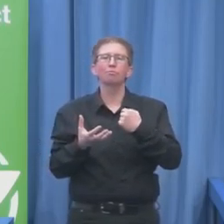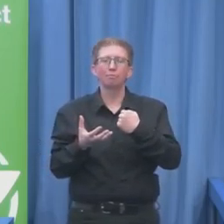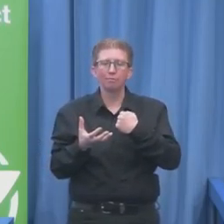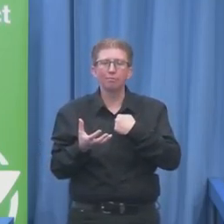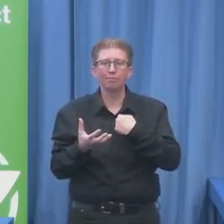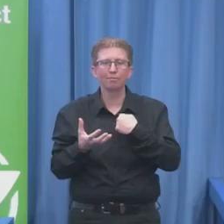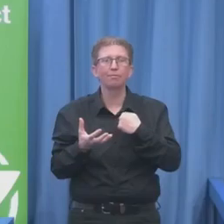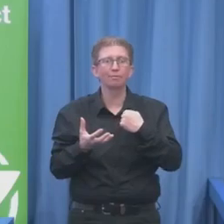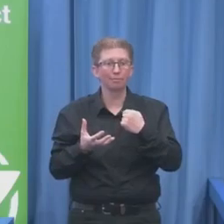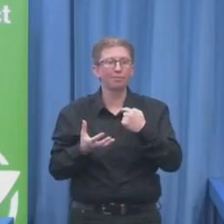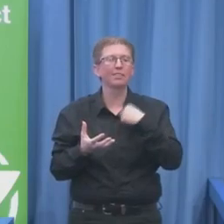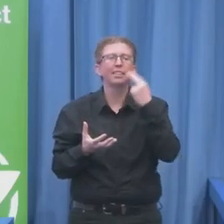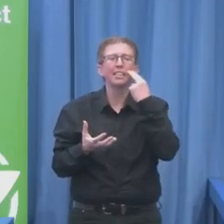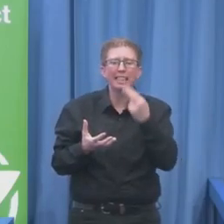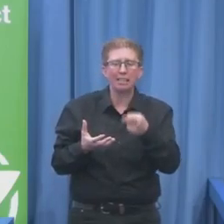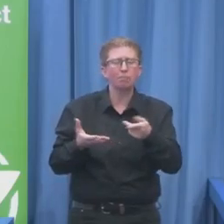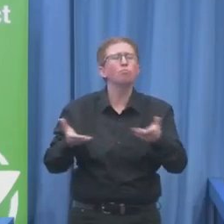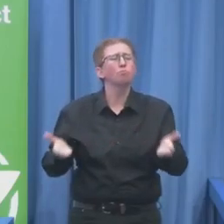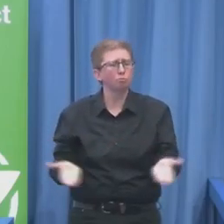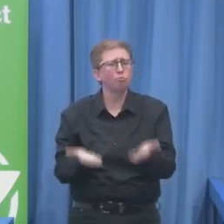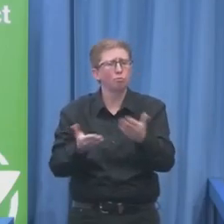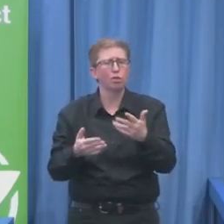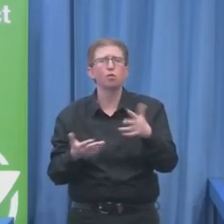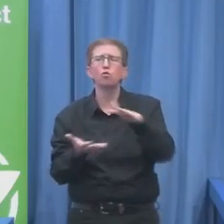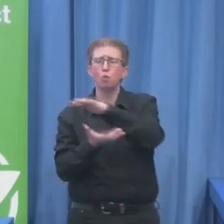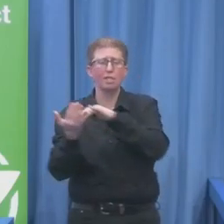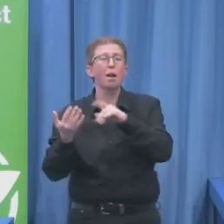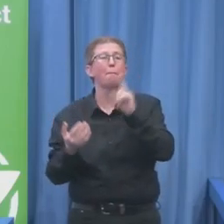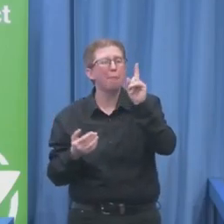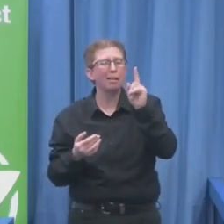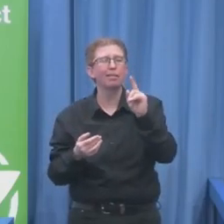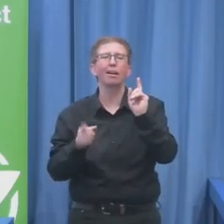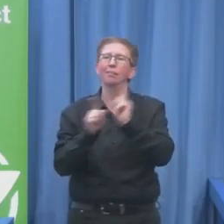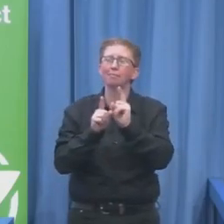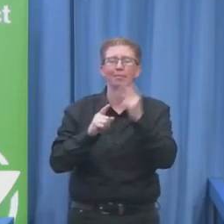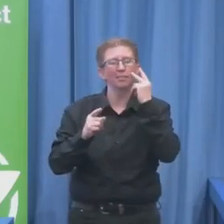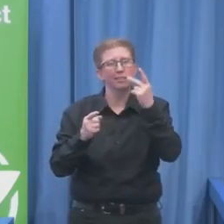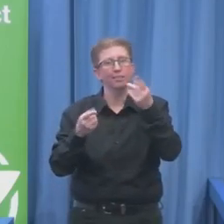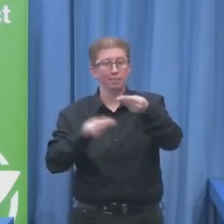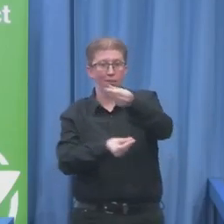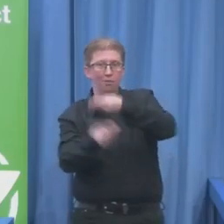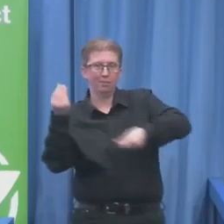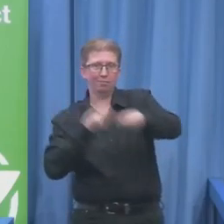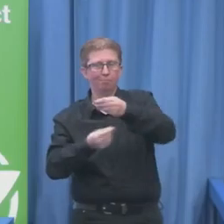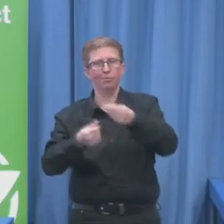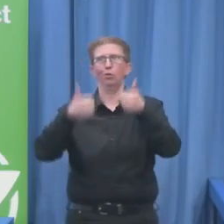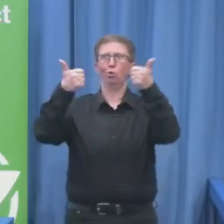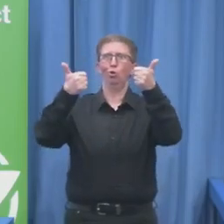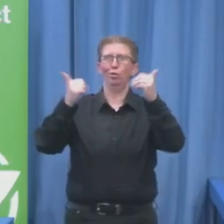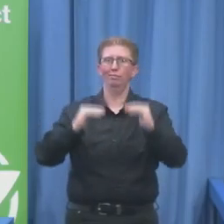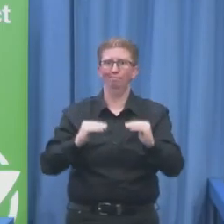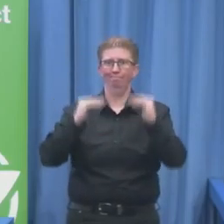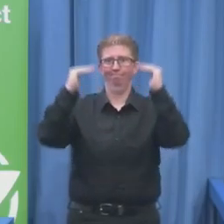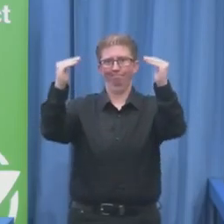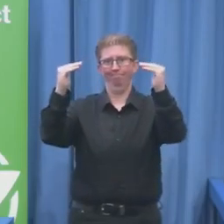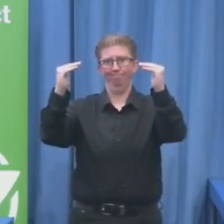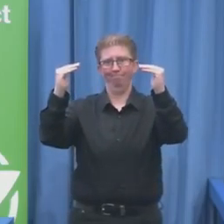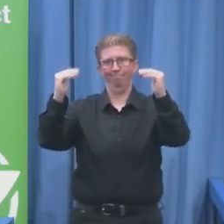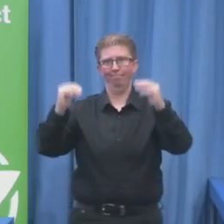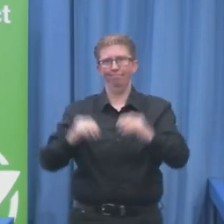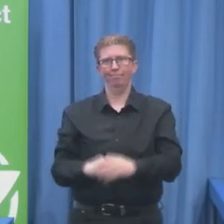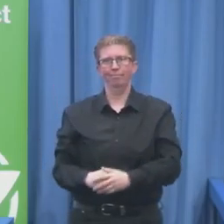of manufacture. As I said, we do just enough. So in terms of, for example, it's easy to sell 1,500